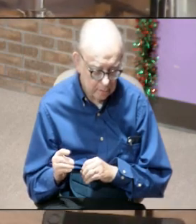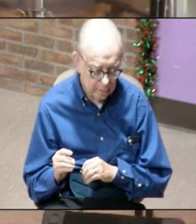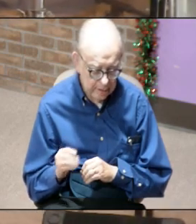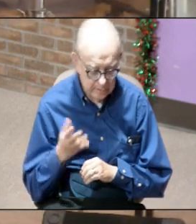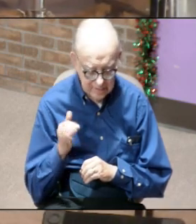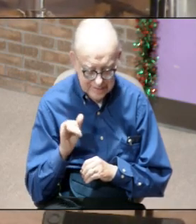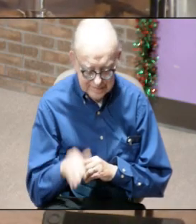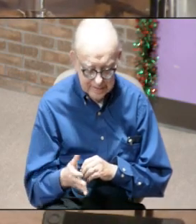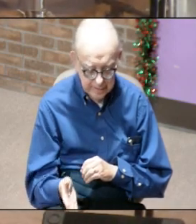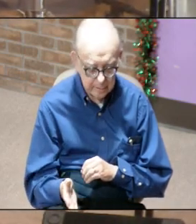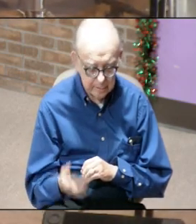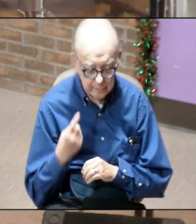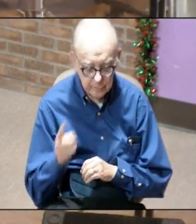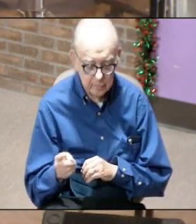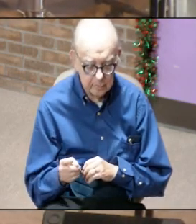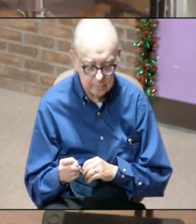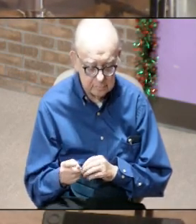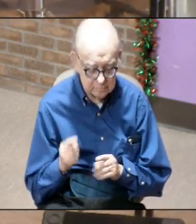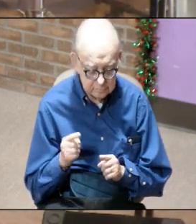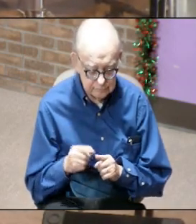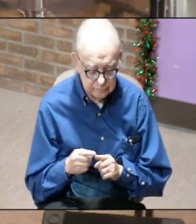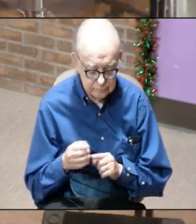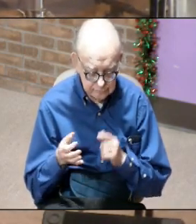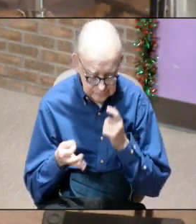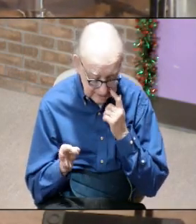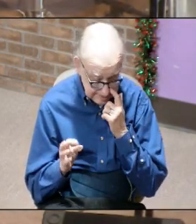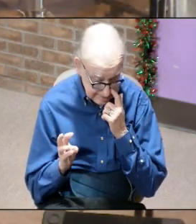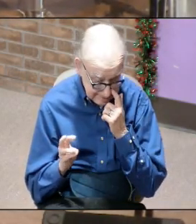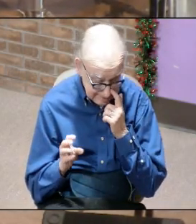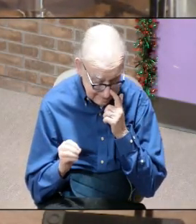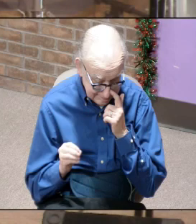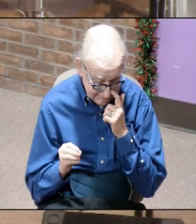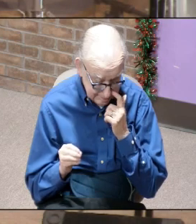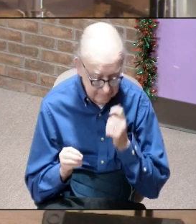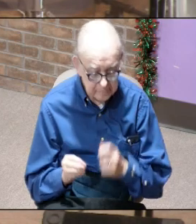Social Security trust fund until the 1960s.